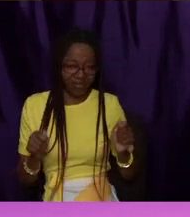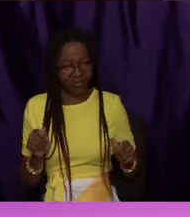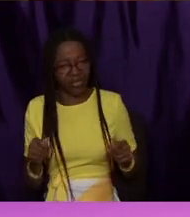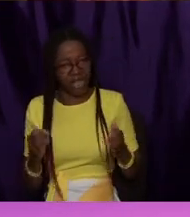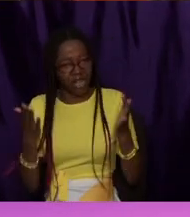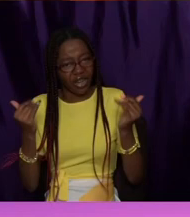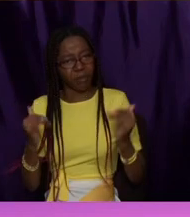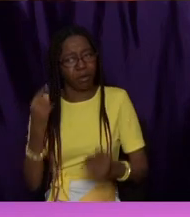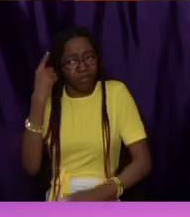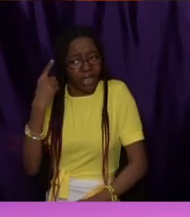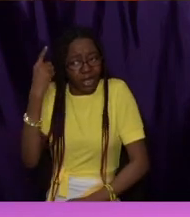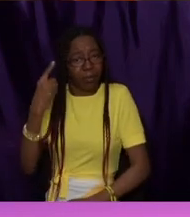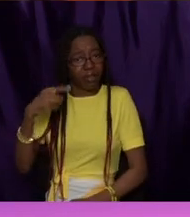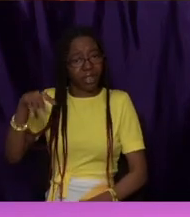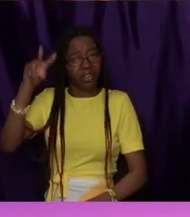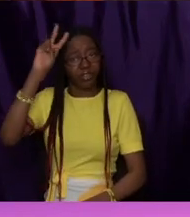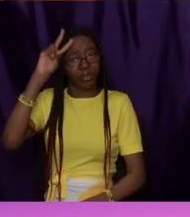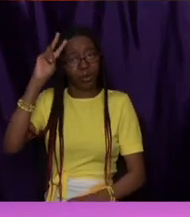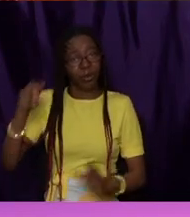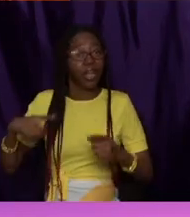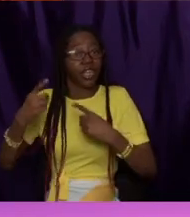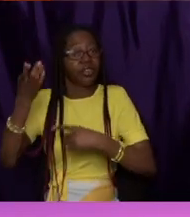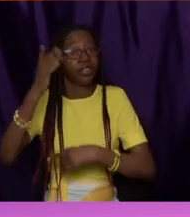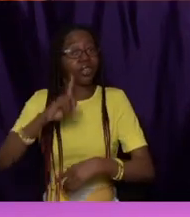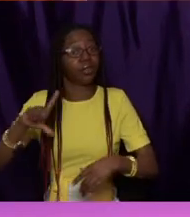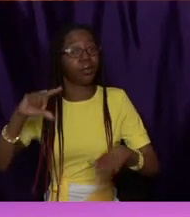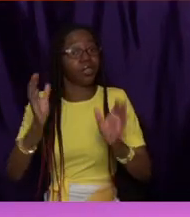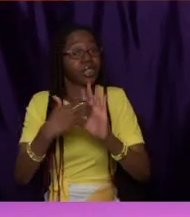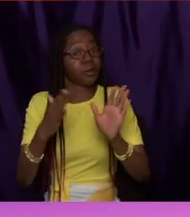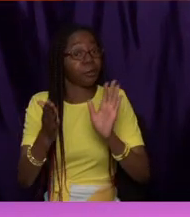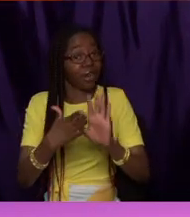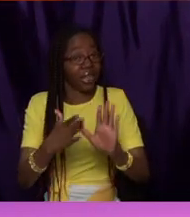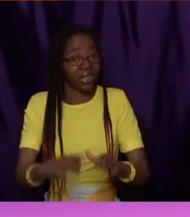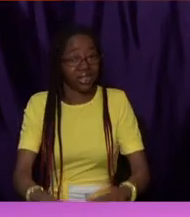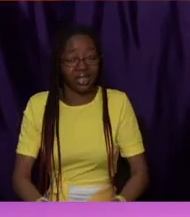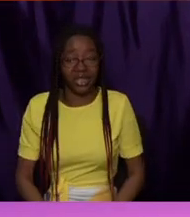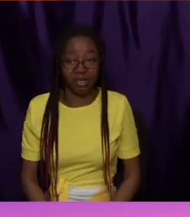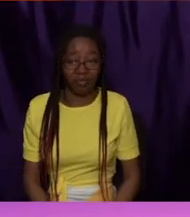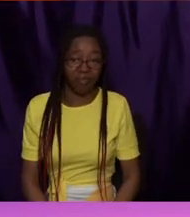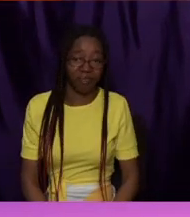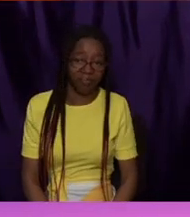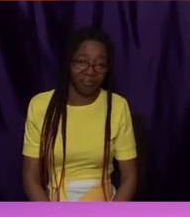Come on, think about that fool and then give God some praise.